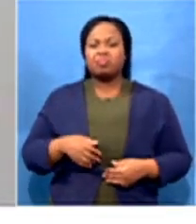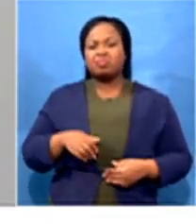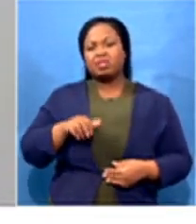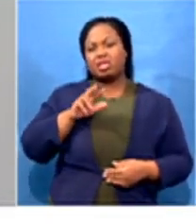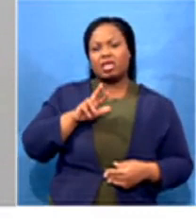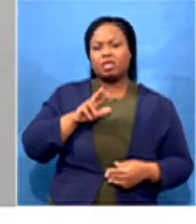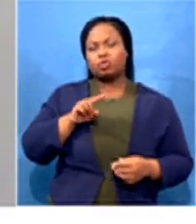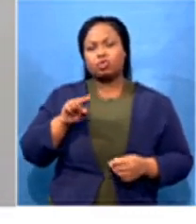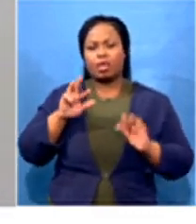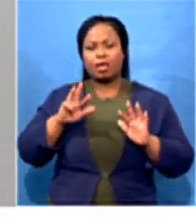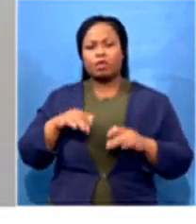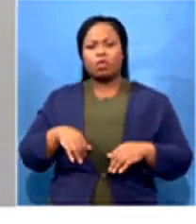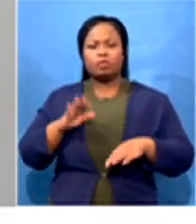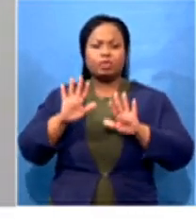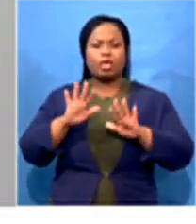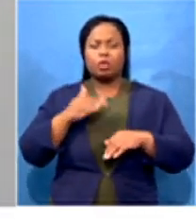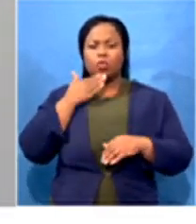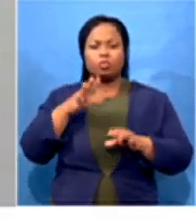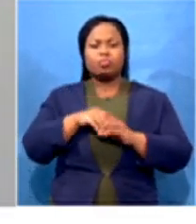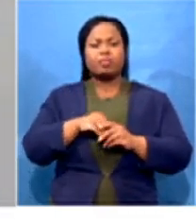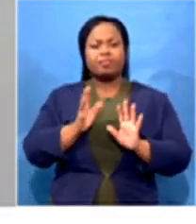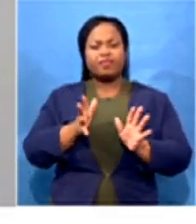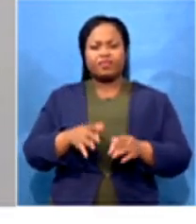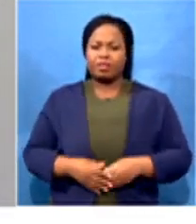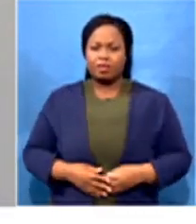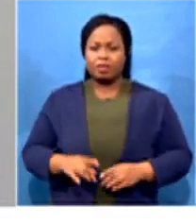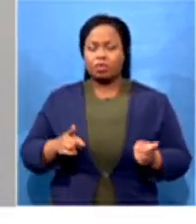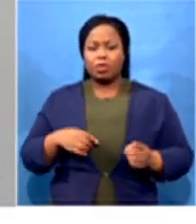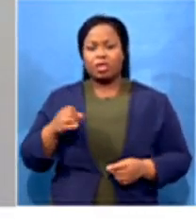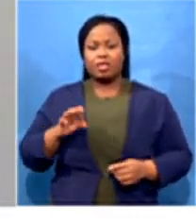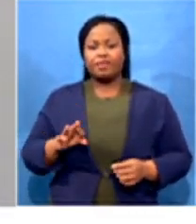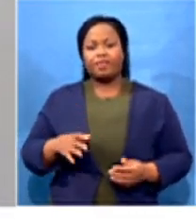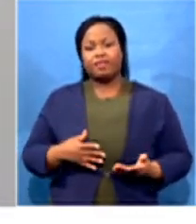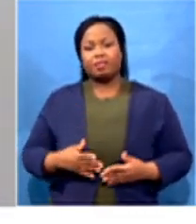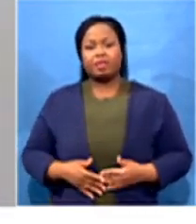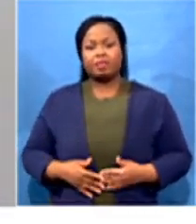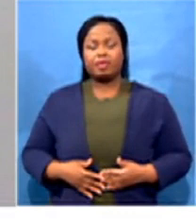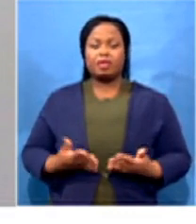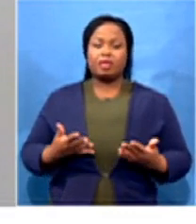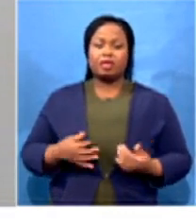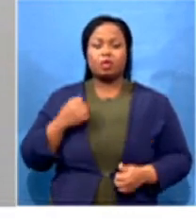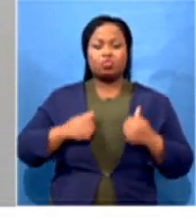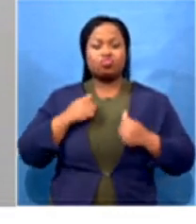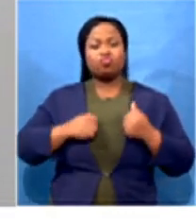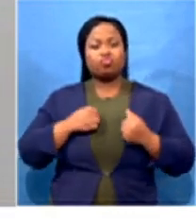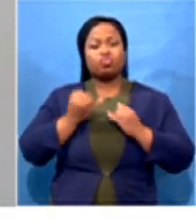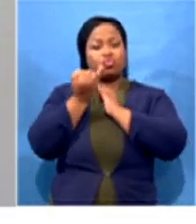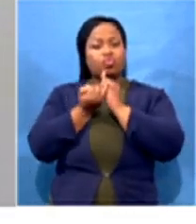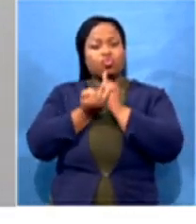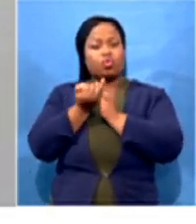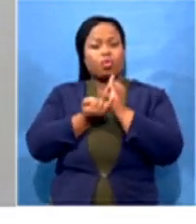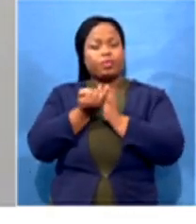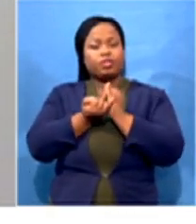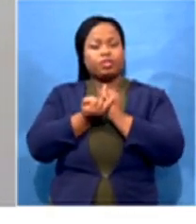attempts at it. And so if you had a hot day or a tactical race where it